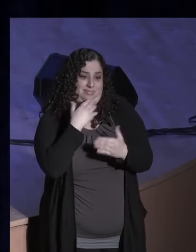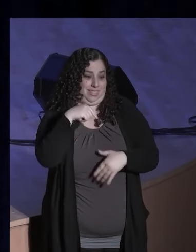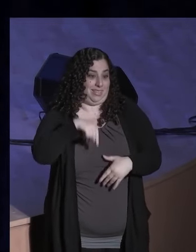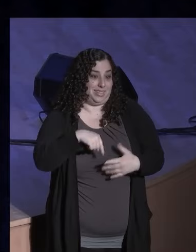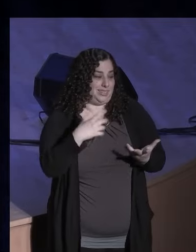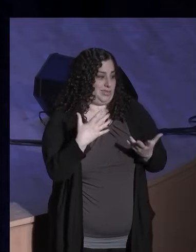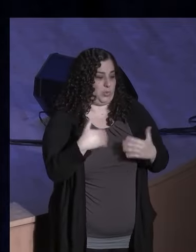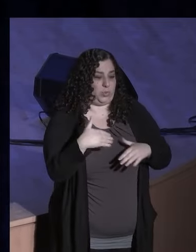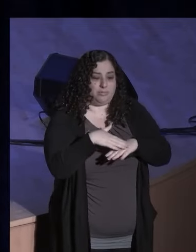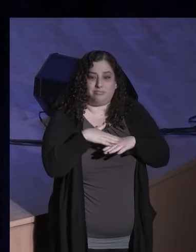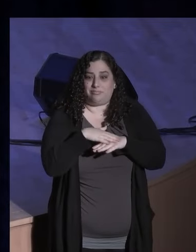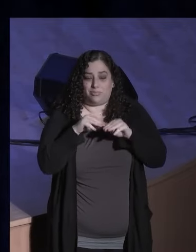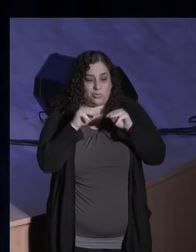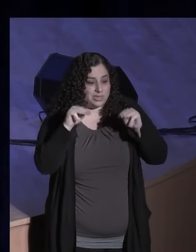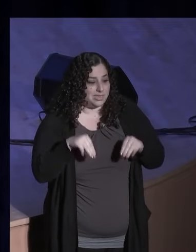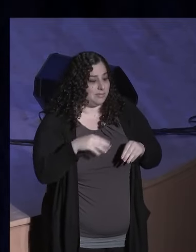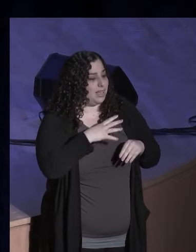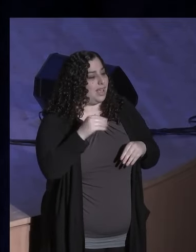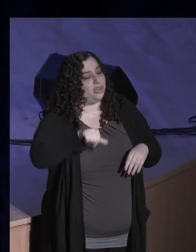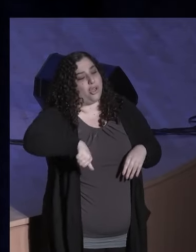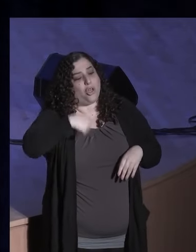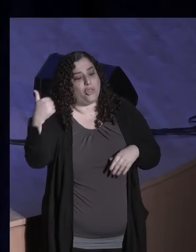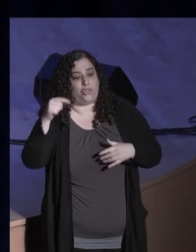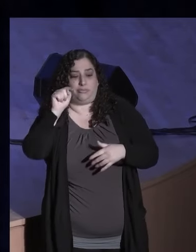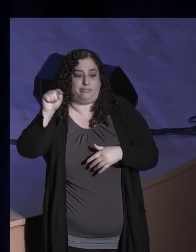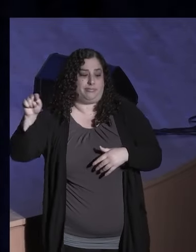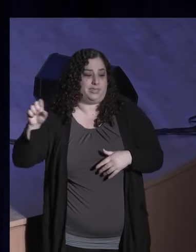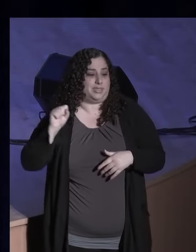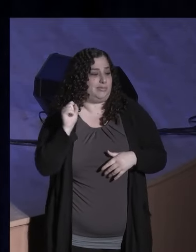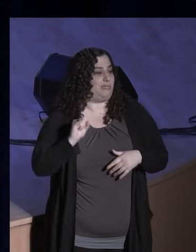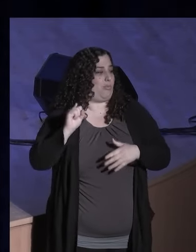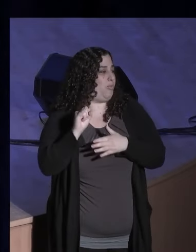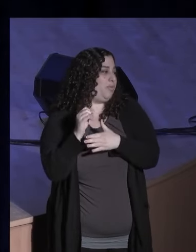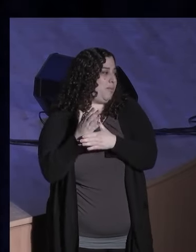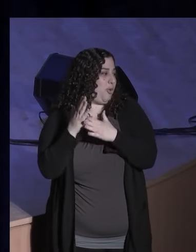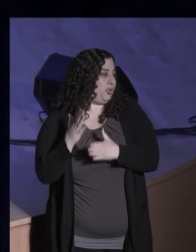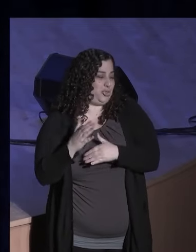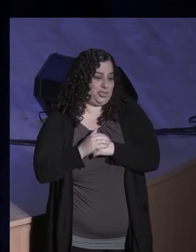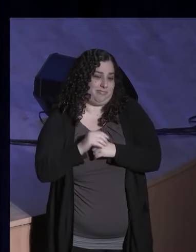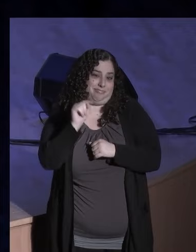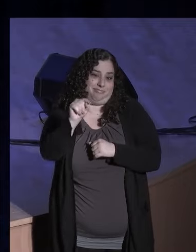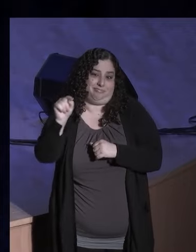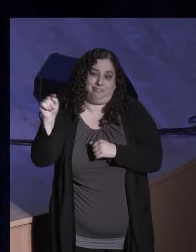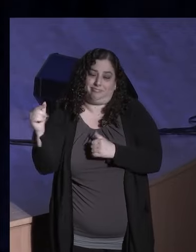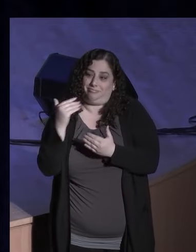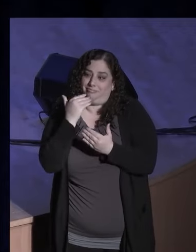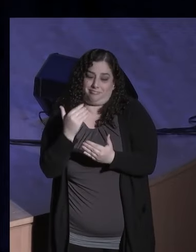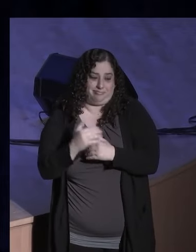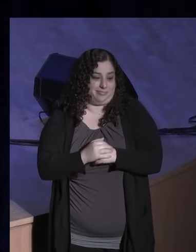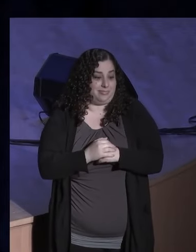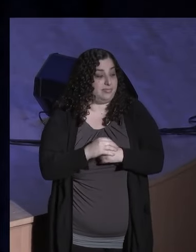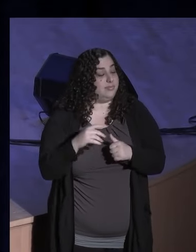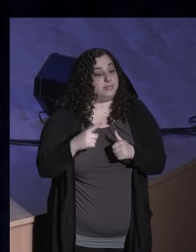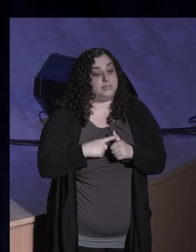deeply grateful to our other Smithsonian partners who have helped bring this year's festival to fruition. The Smithsonian American